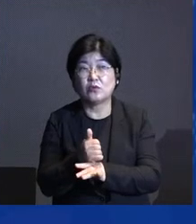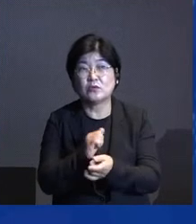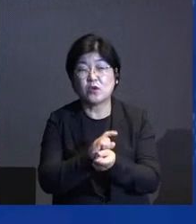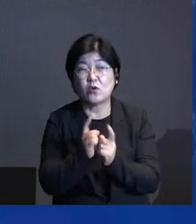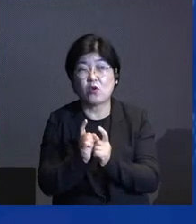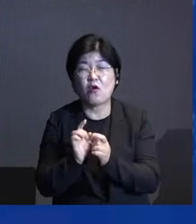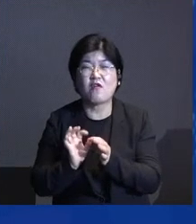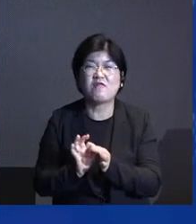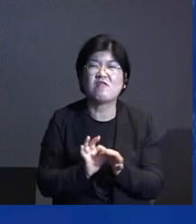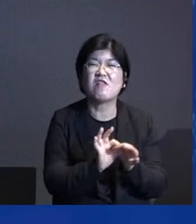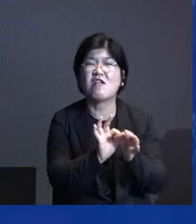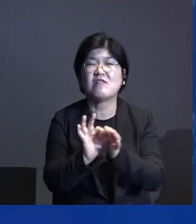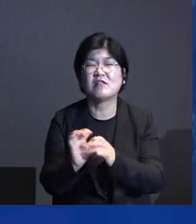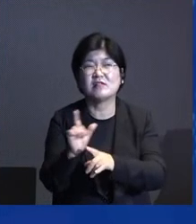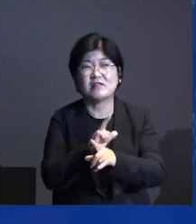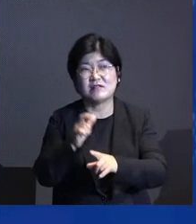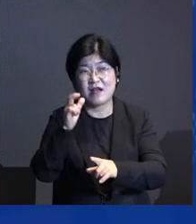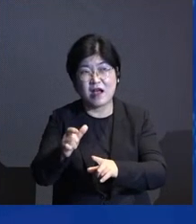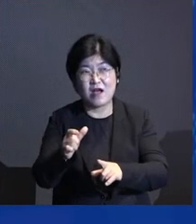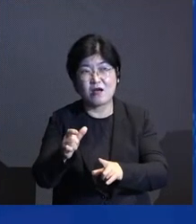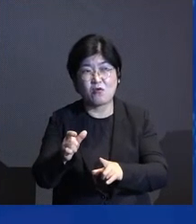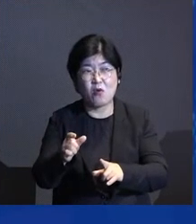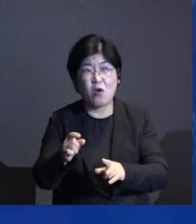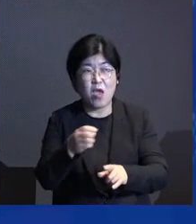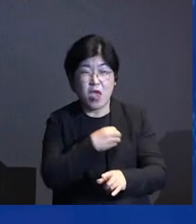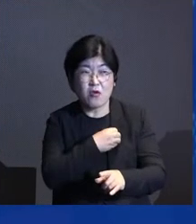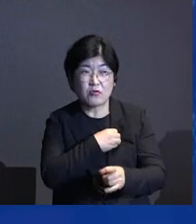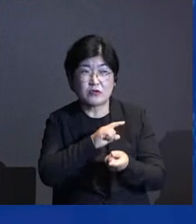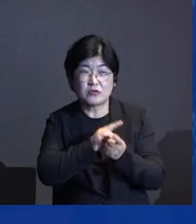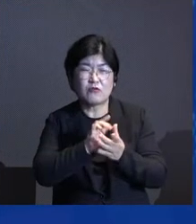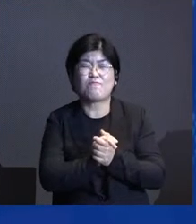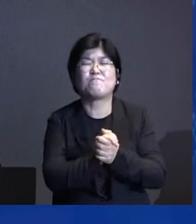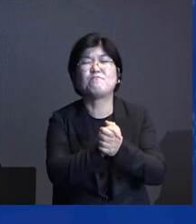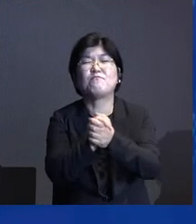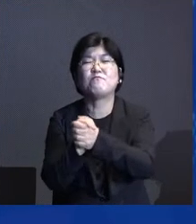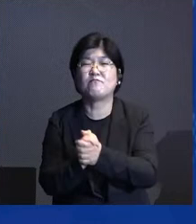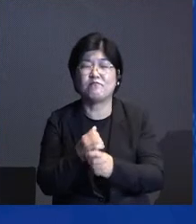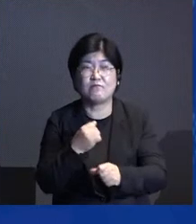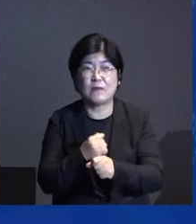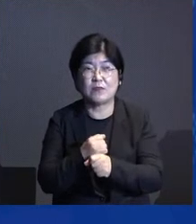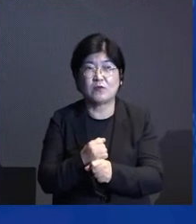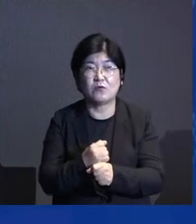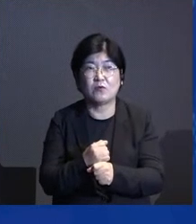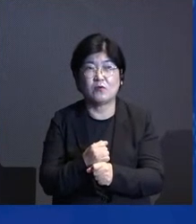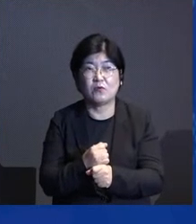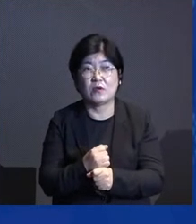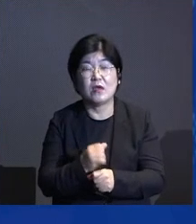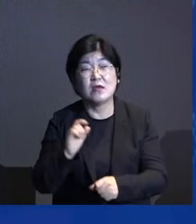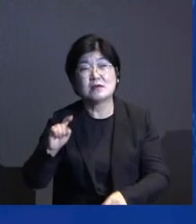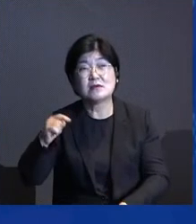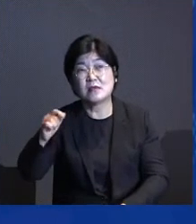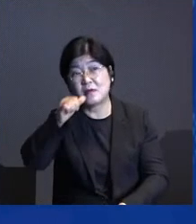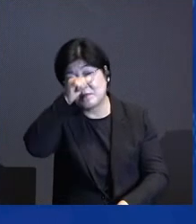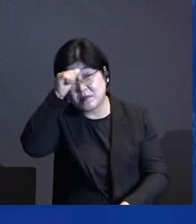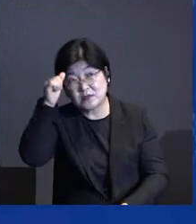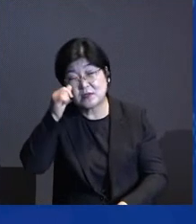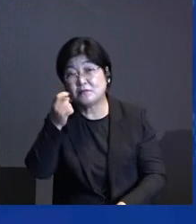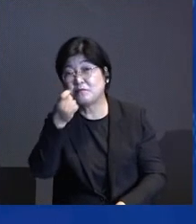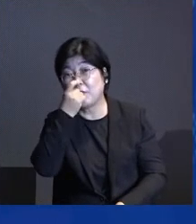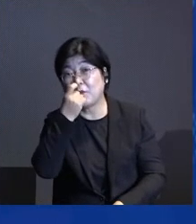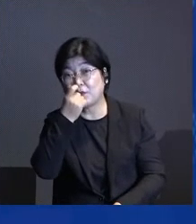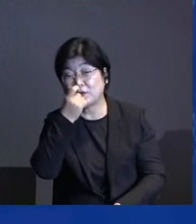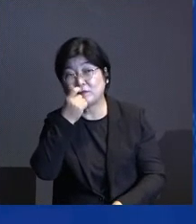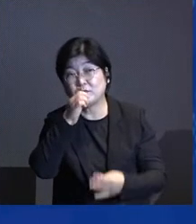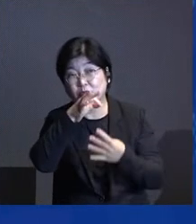among community members. Lifelong learning is highlight activity area of the